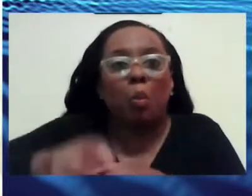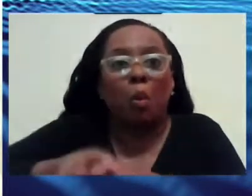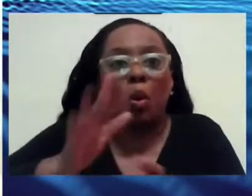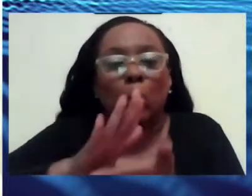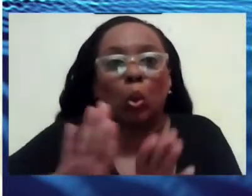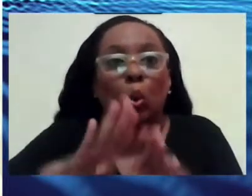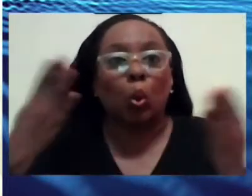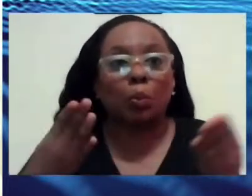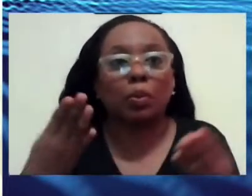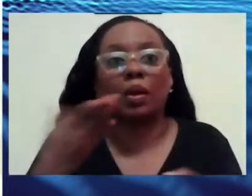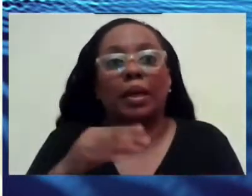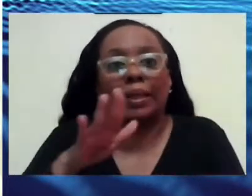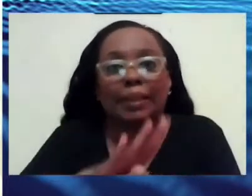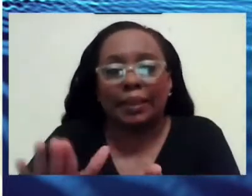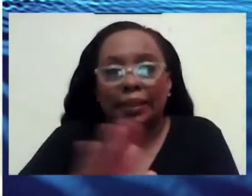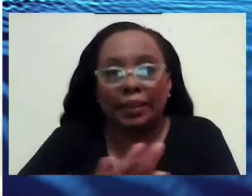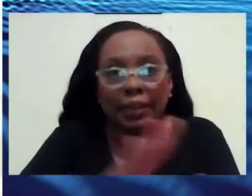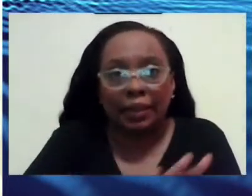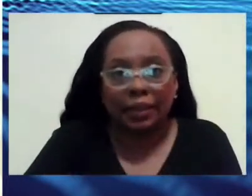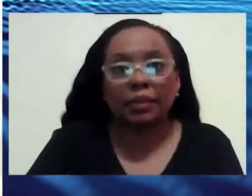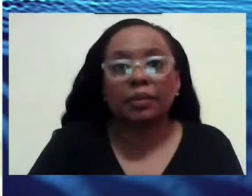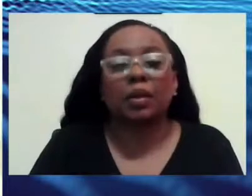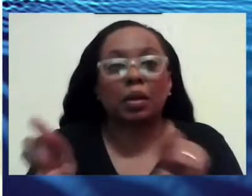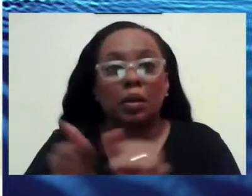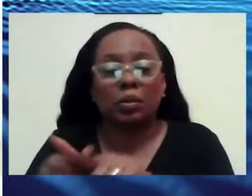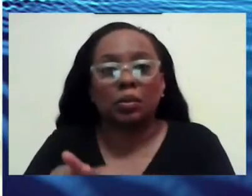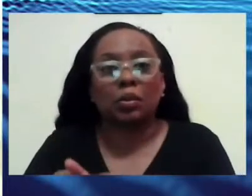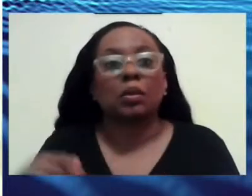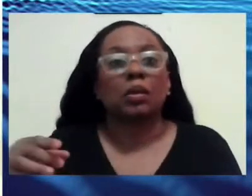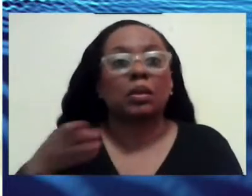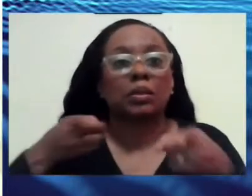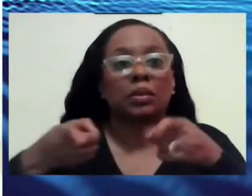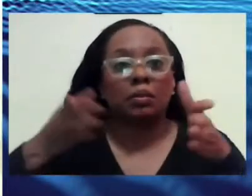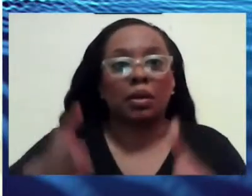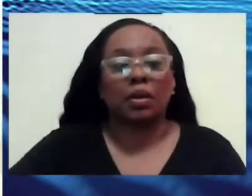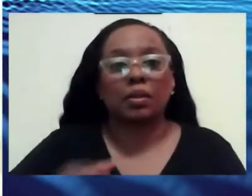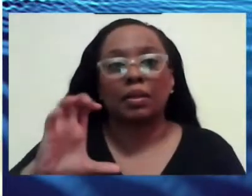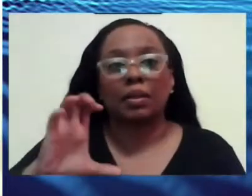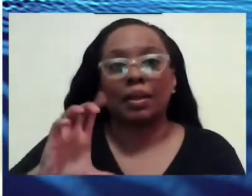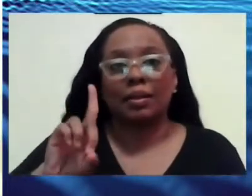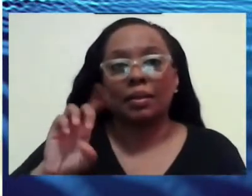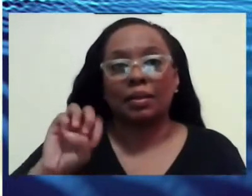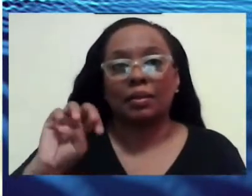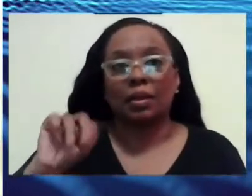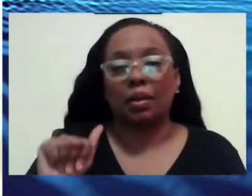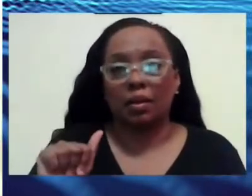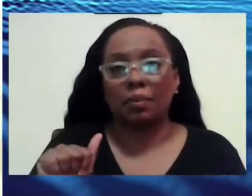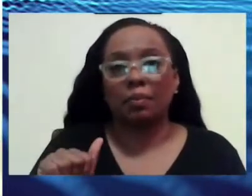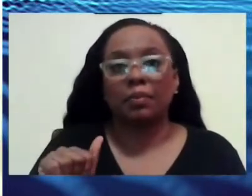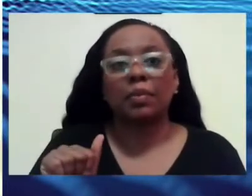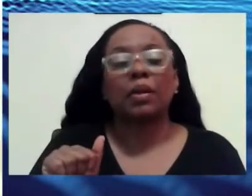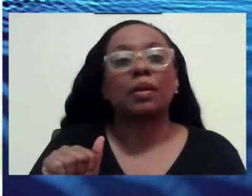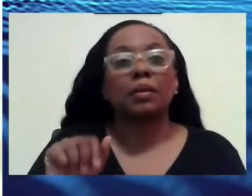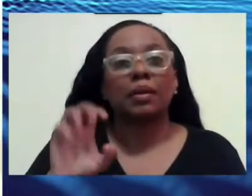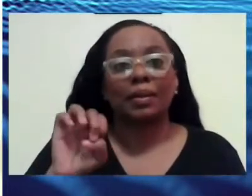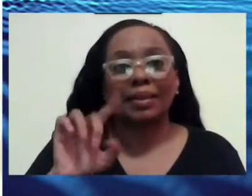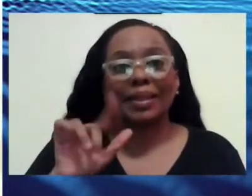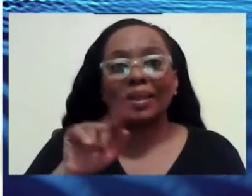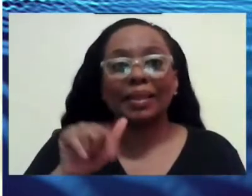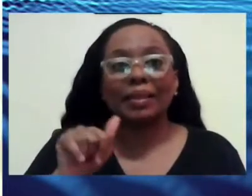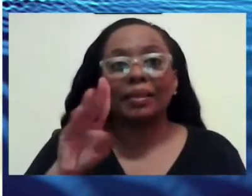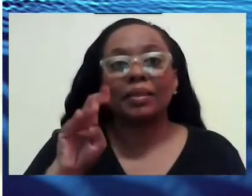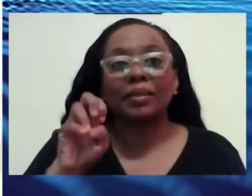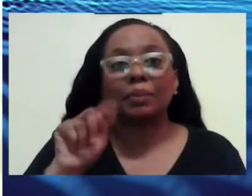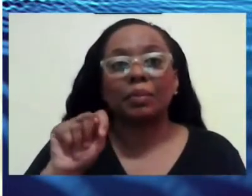the cleanup of the institutions. We also heard from the Executive Director of the Caribbean Disaster Emergency Management Agency, or CDEMA,